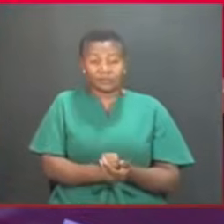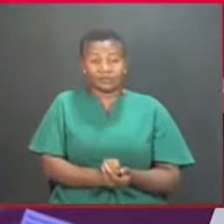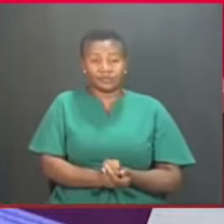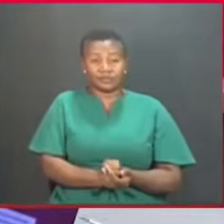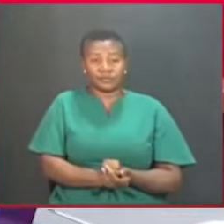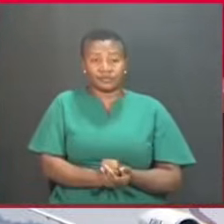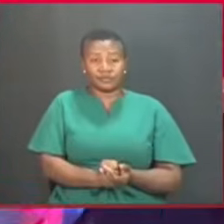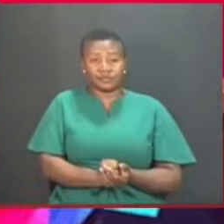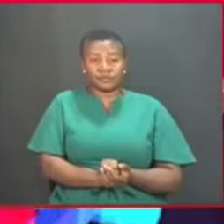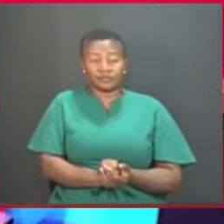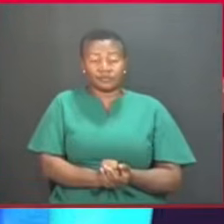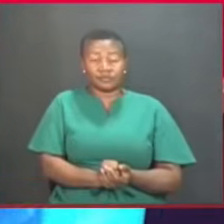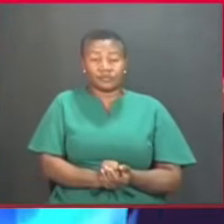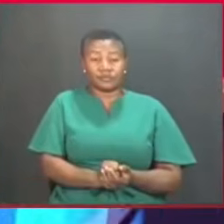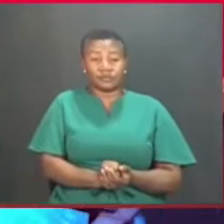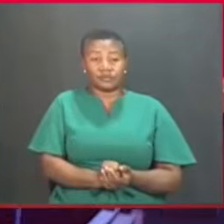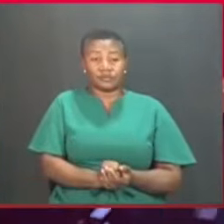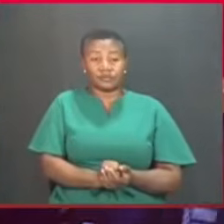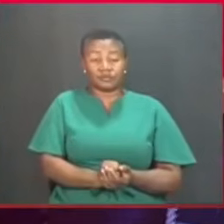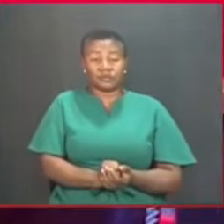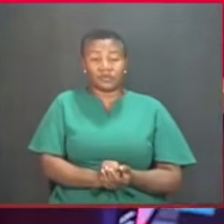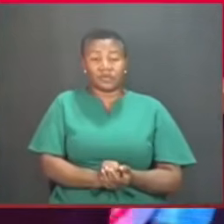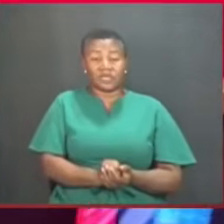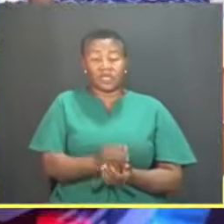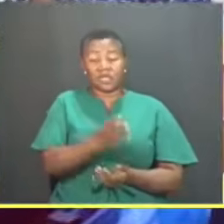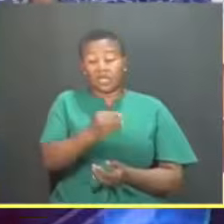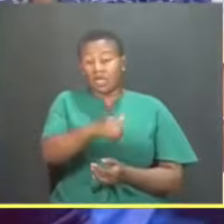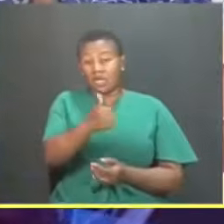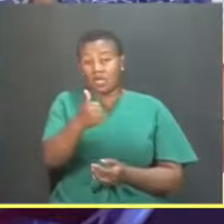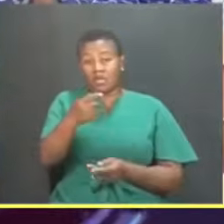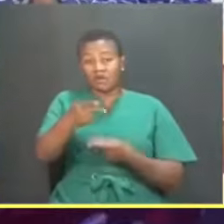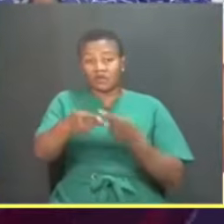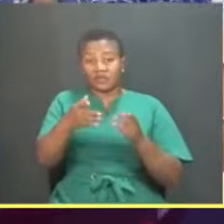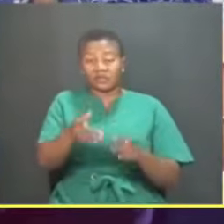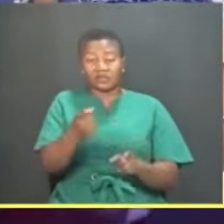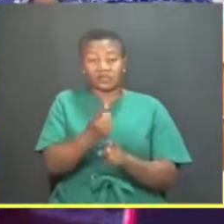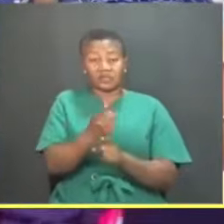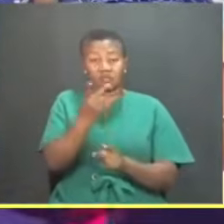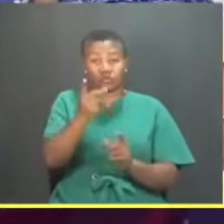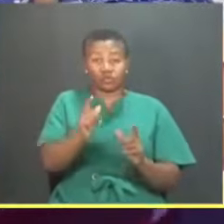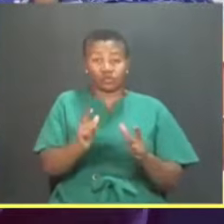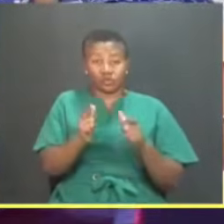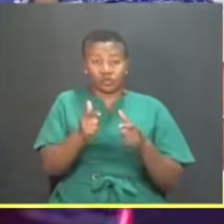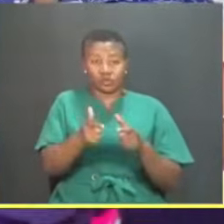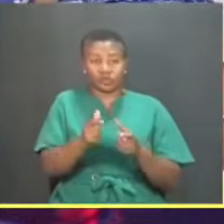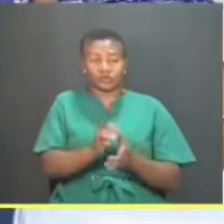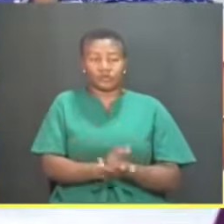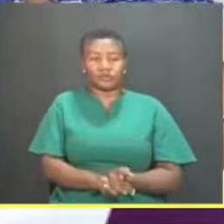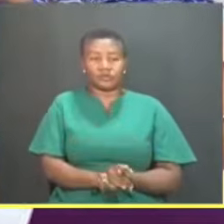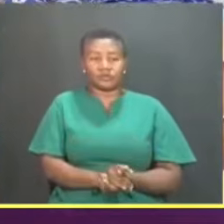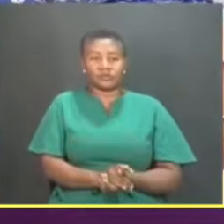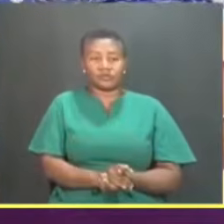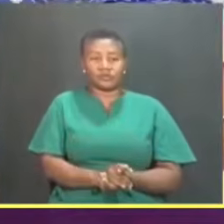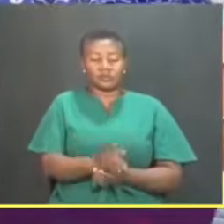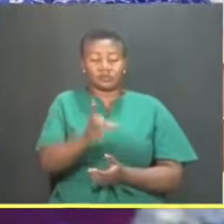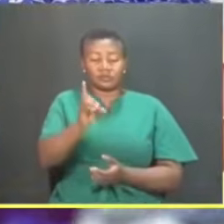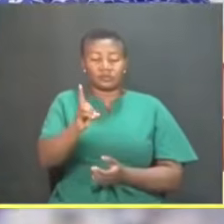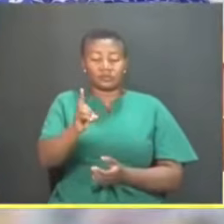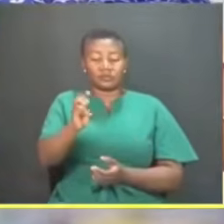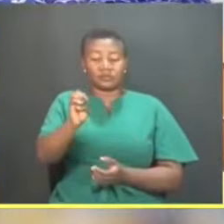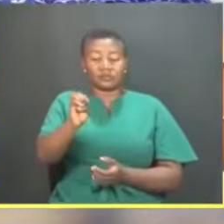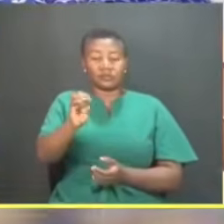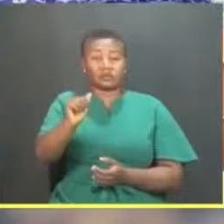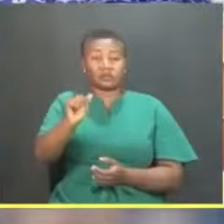And by doing so, the other visitors, just two groups. We have Deaconess